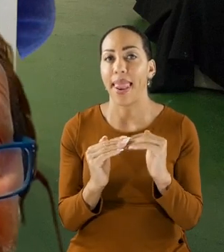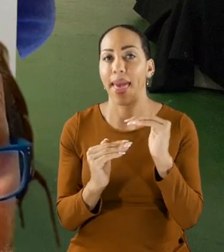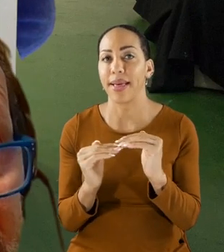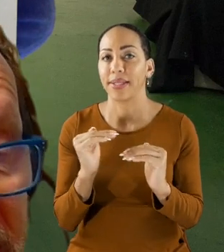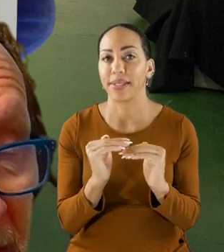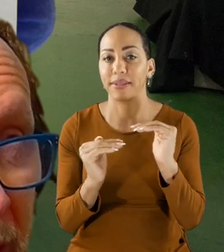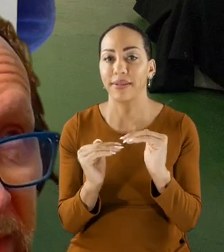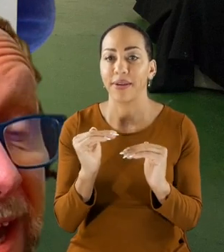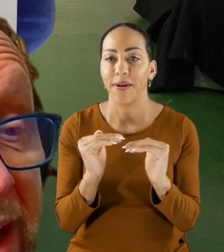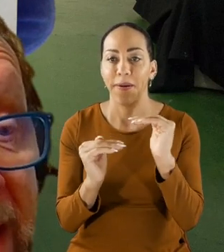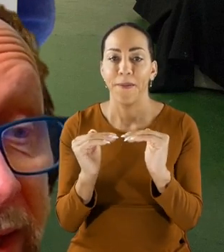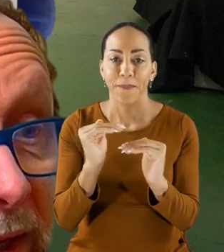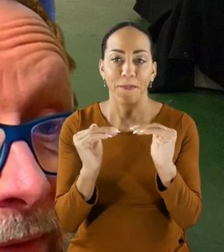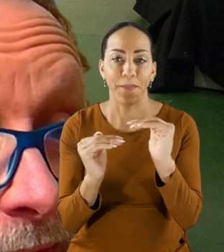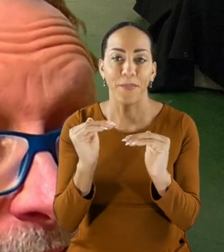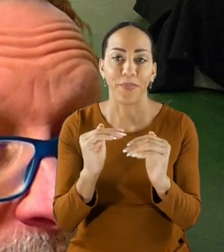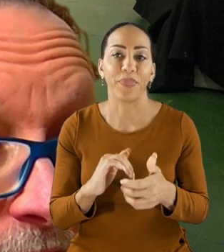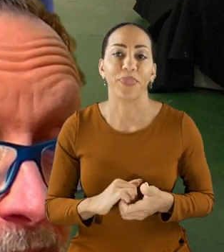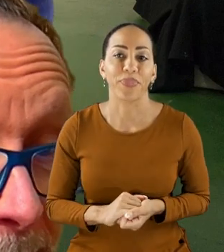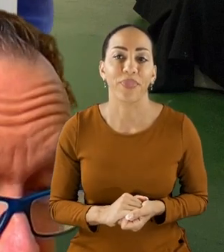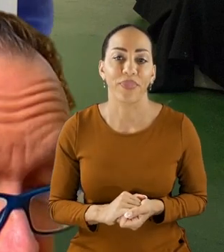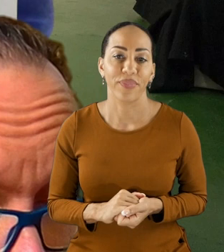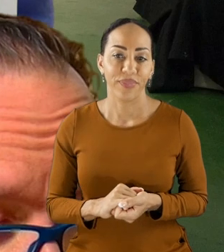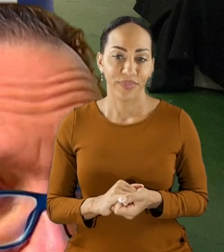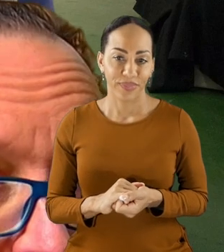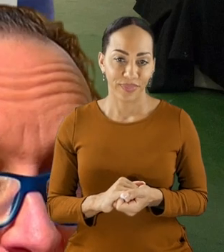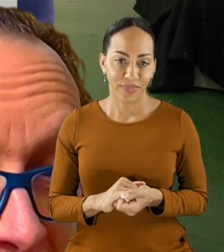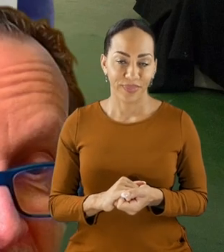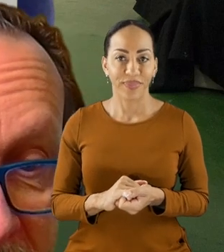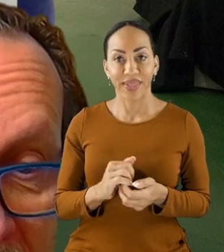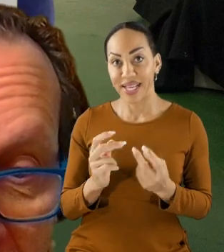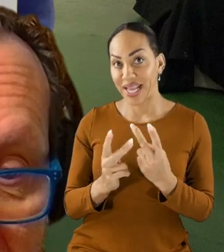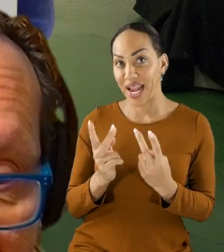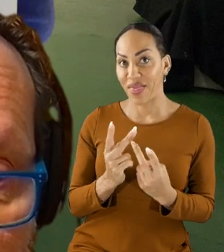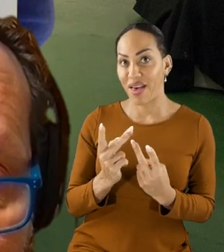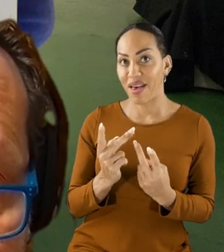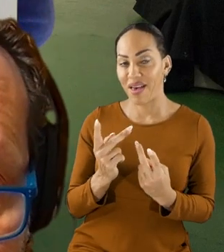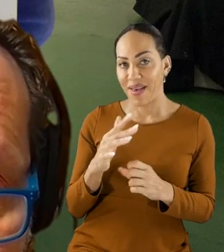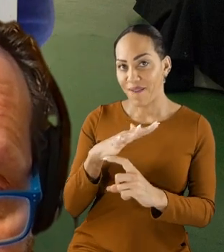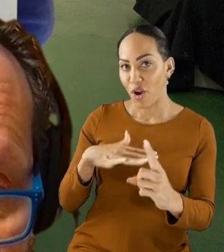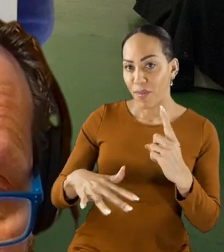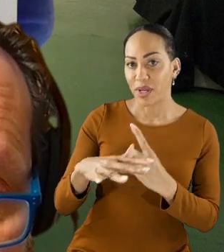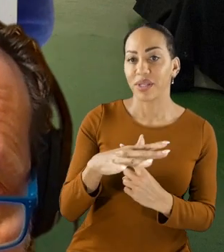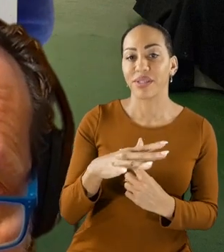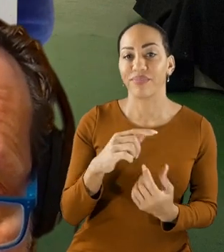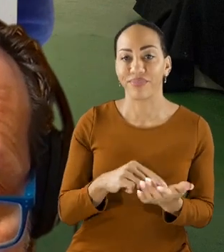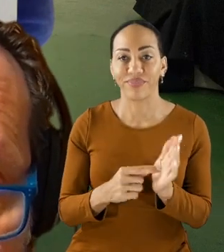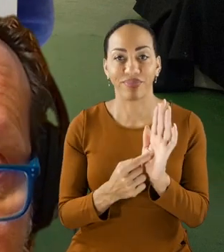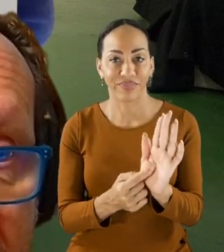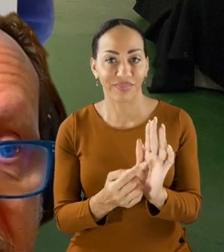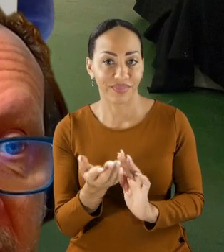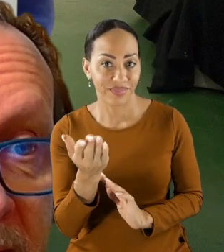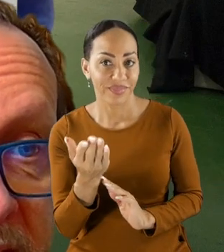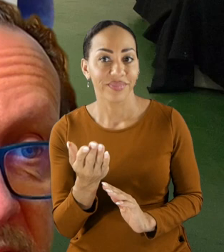with up to 10 layers I can have. Actually, no problem. So the other one I was going to show you is this